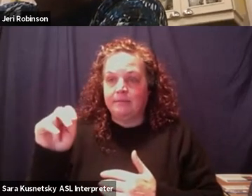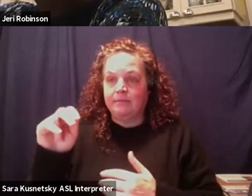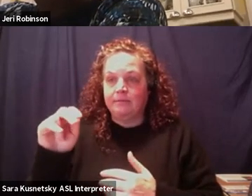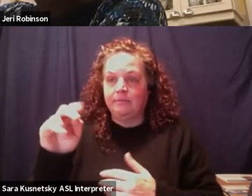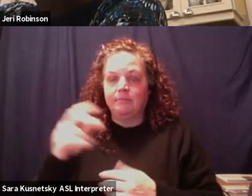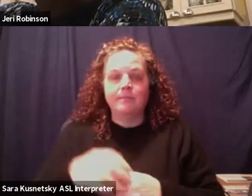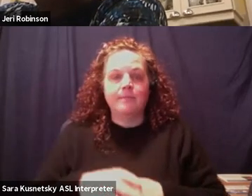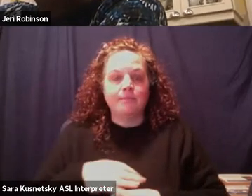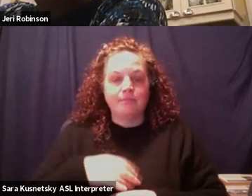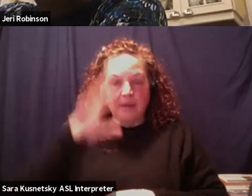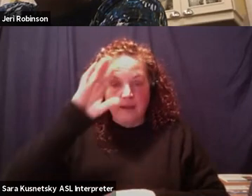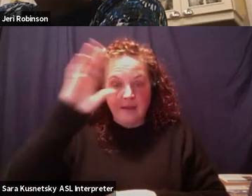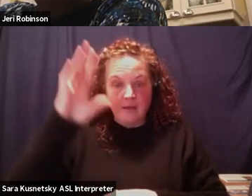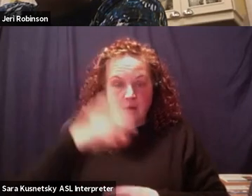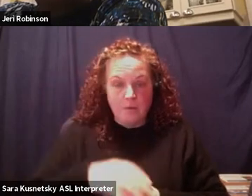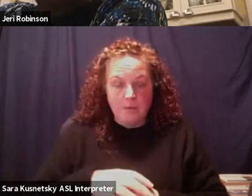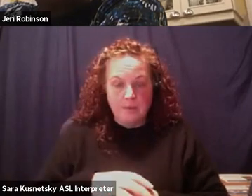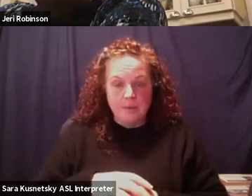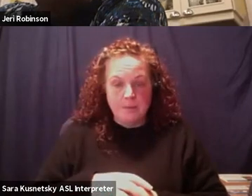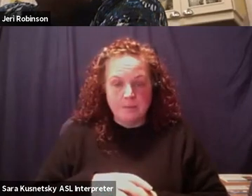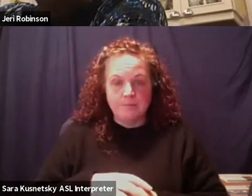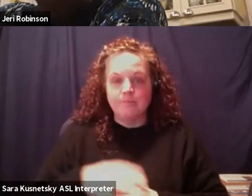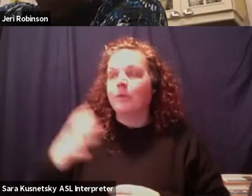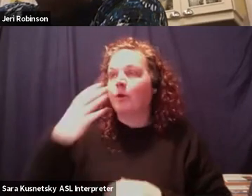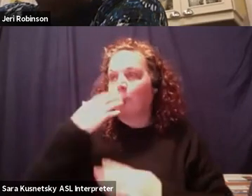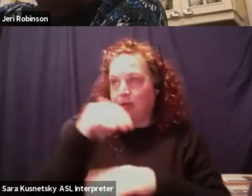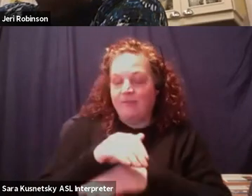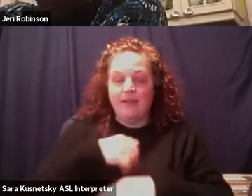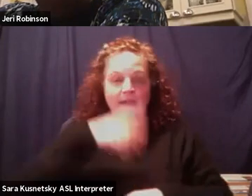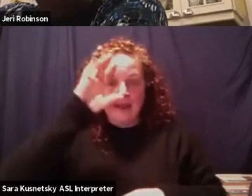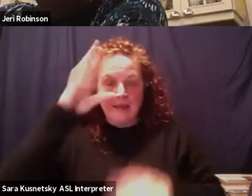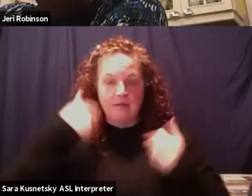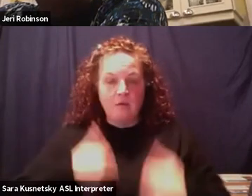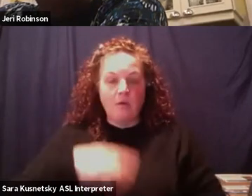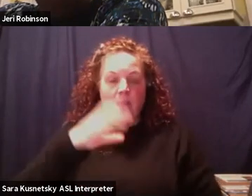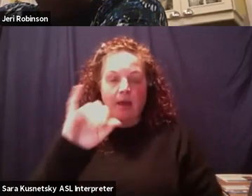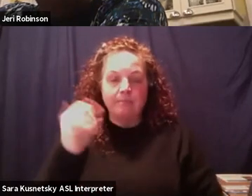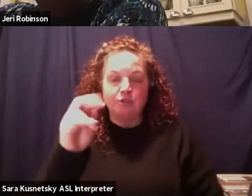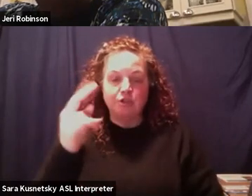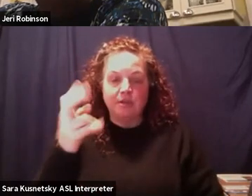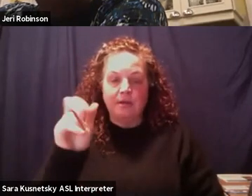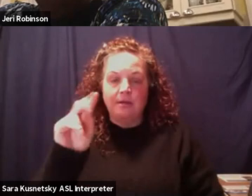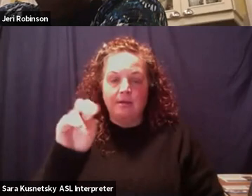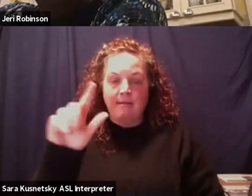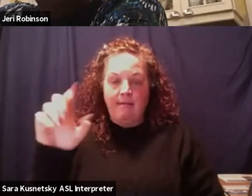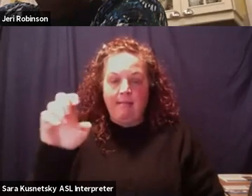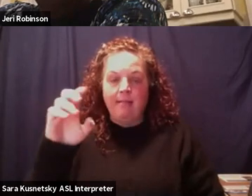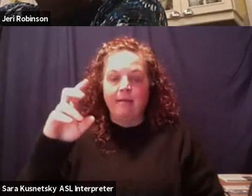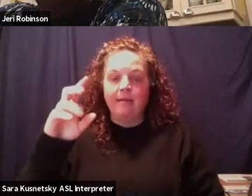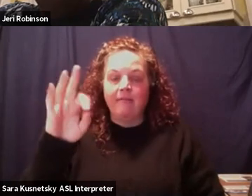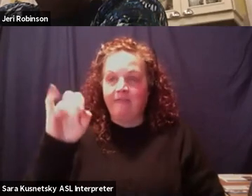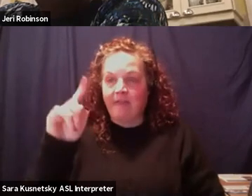Janelle? Hello. Good evening. Good evening. Hello, I'm Janelle Fenton, and I work